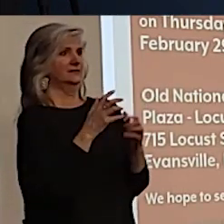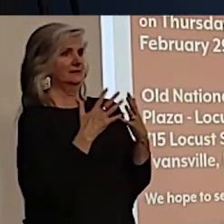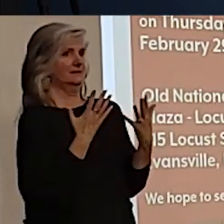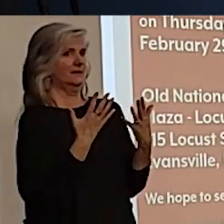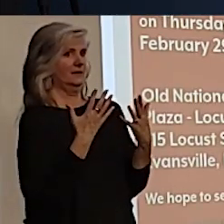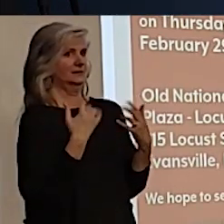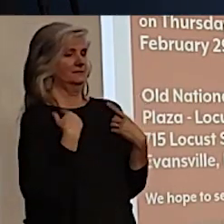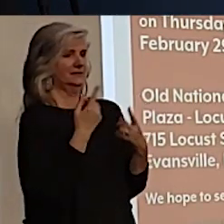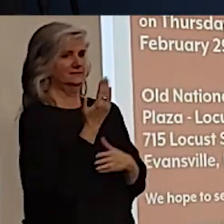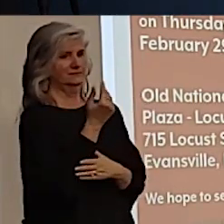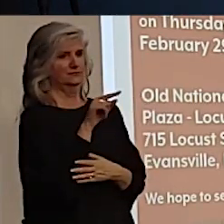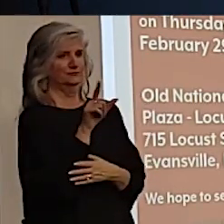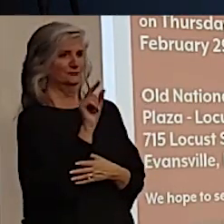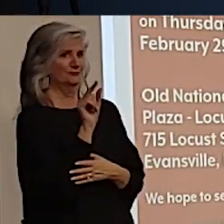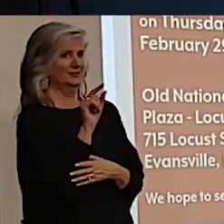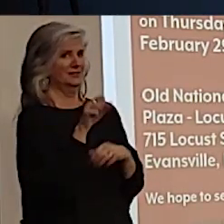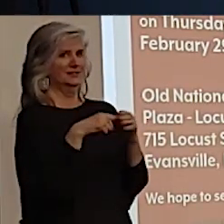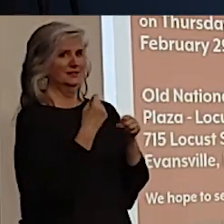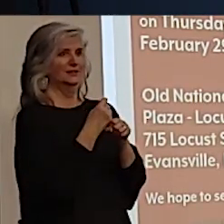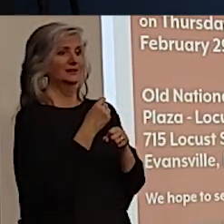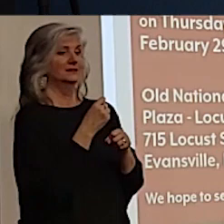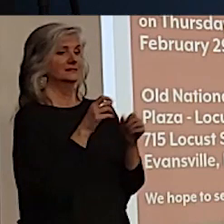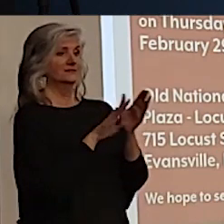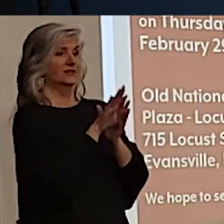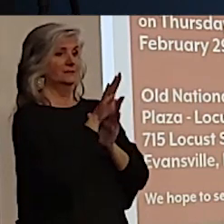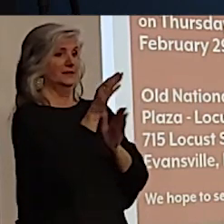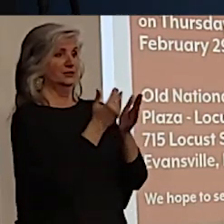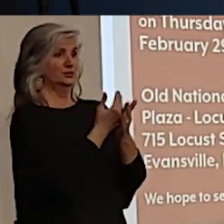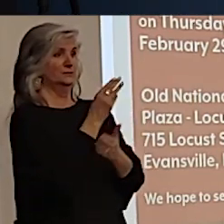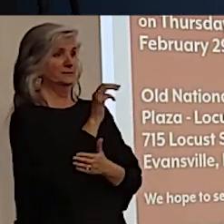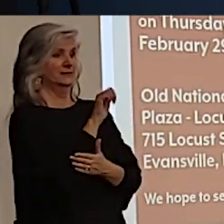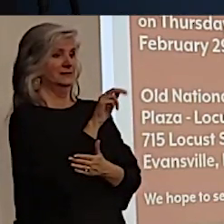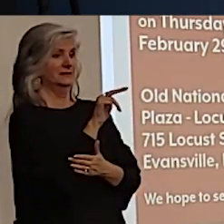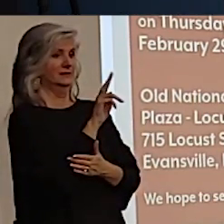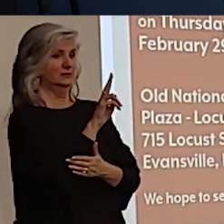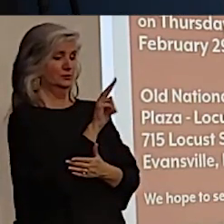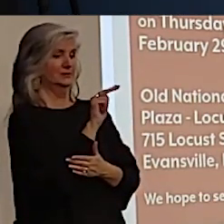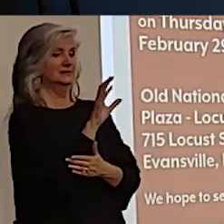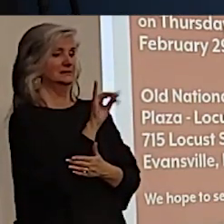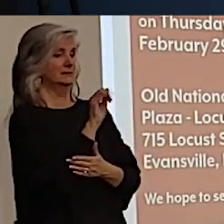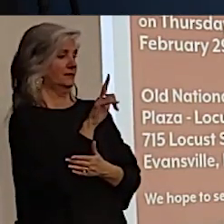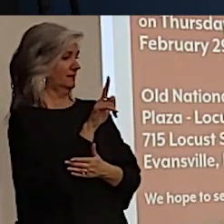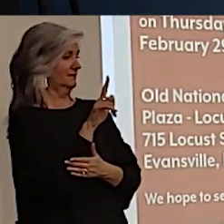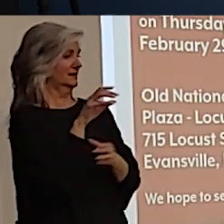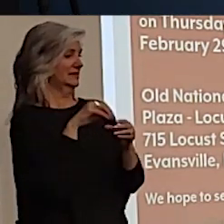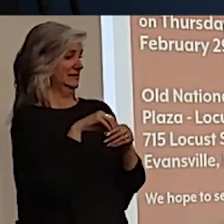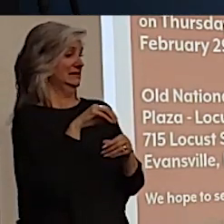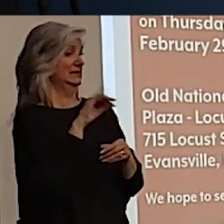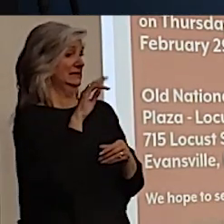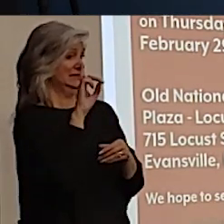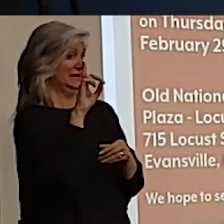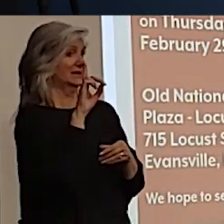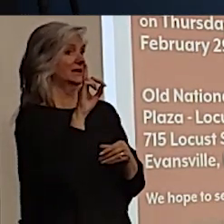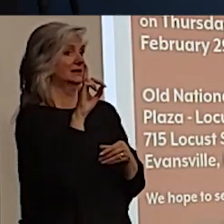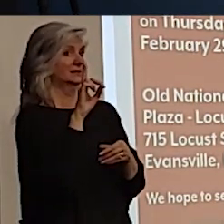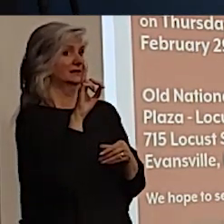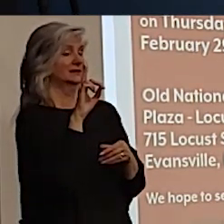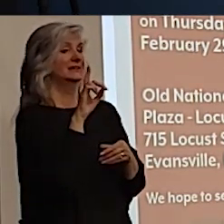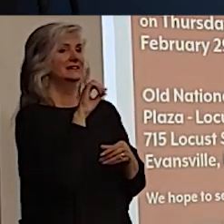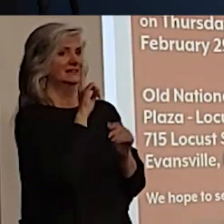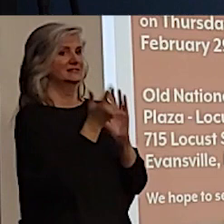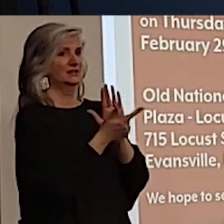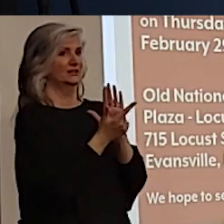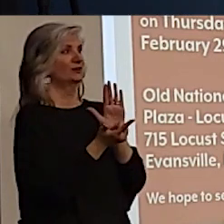over the last 15, 20 years, forming a new municipal utility in the state of Indiana is illegal.